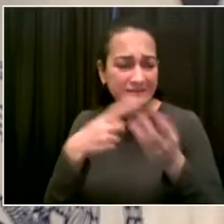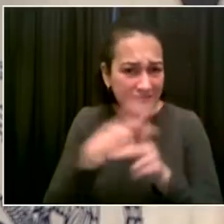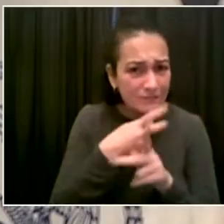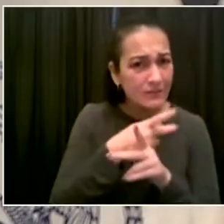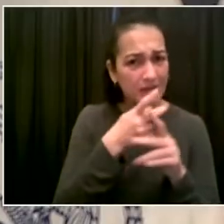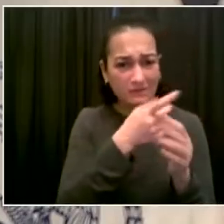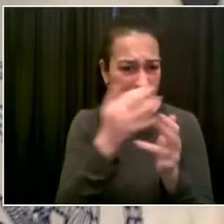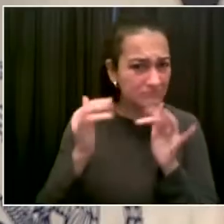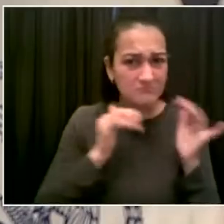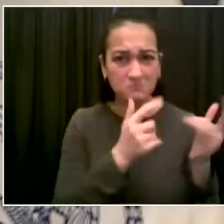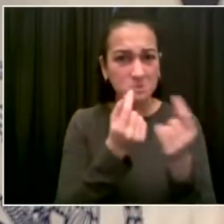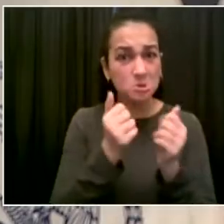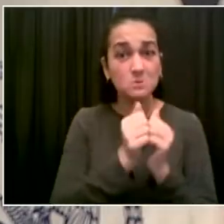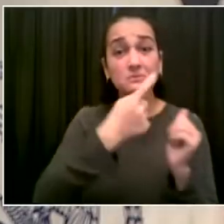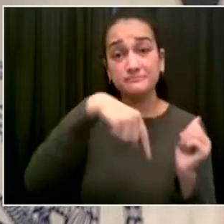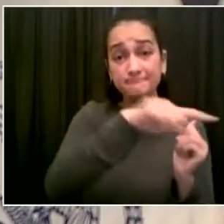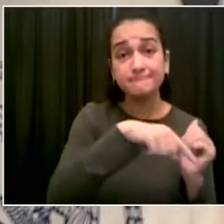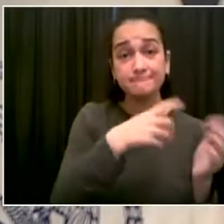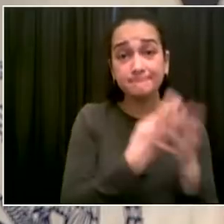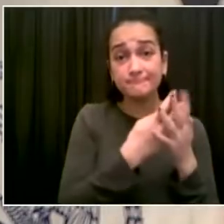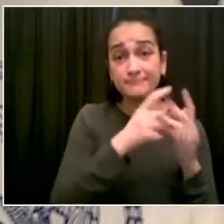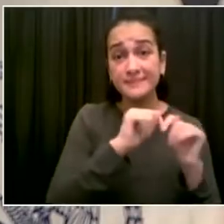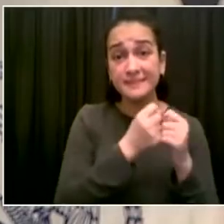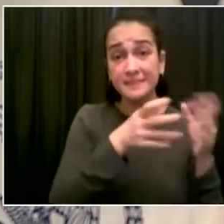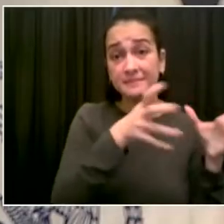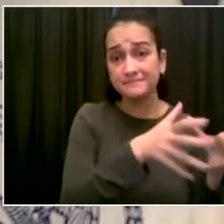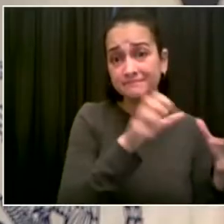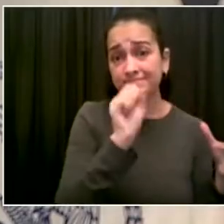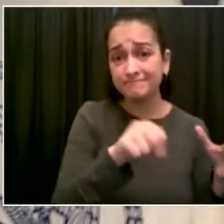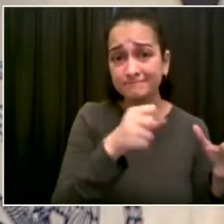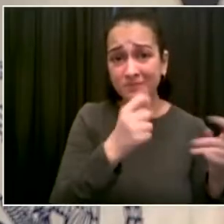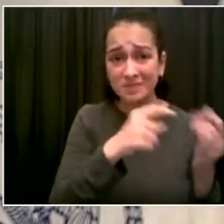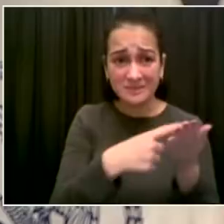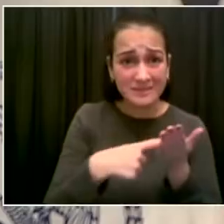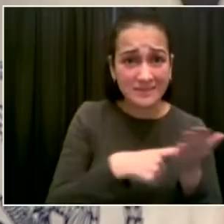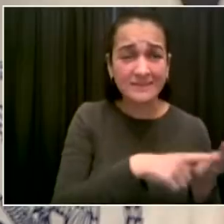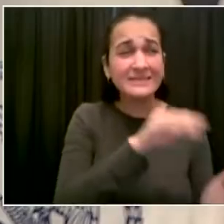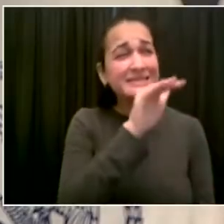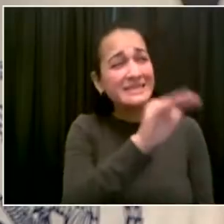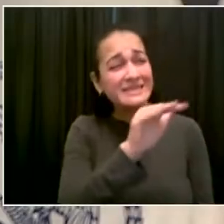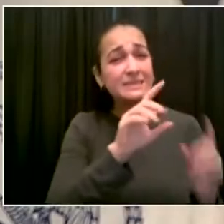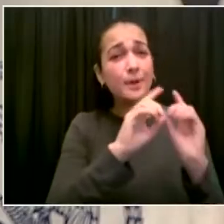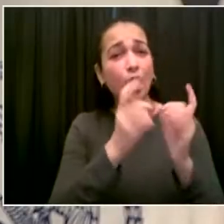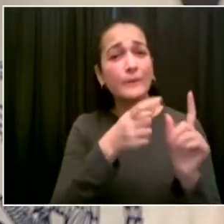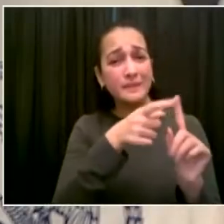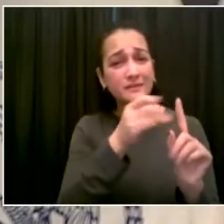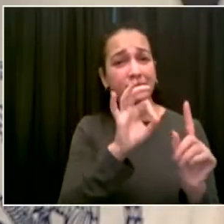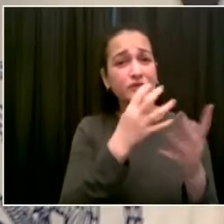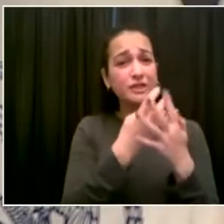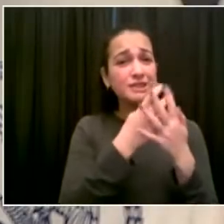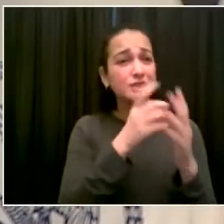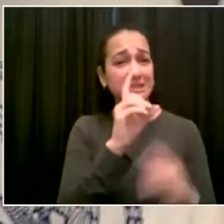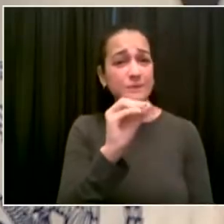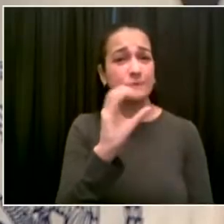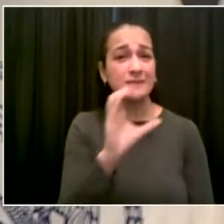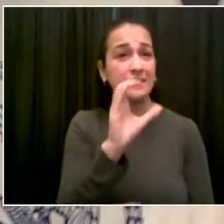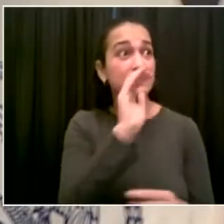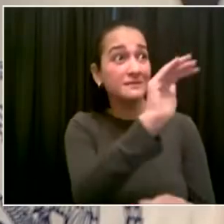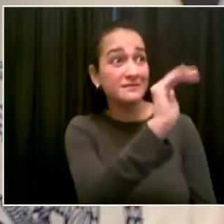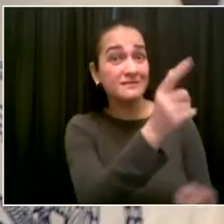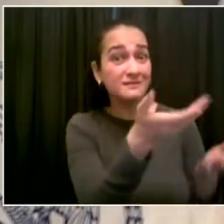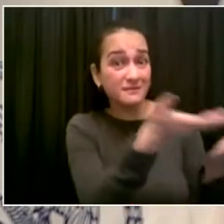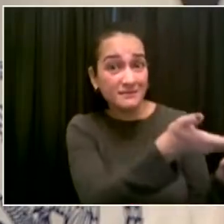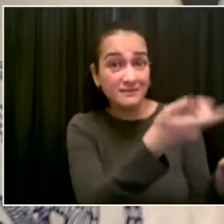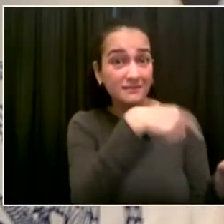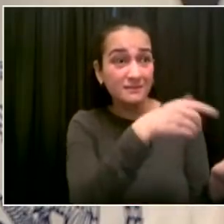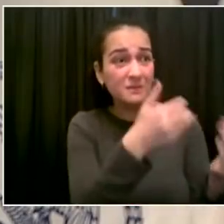vaccinated, to convince them, if God forbid, they contract COVID, to receive treatment. But there are people who refuse vaccination, refuse treatment. This